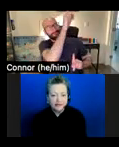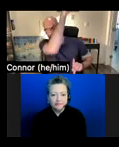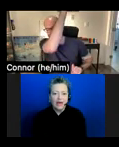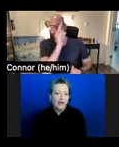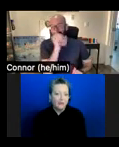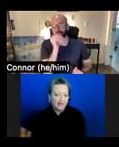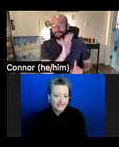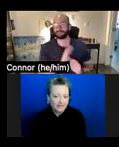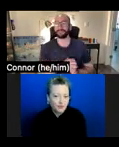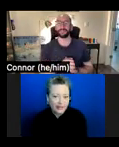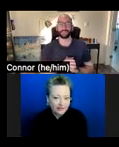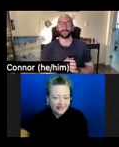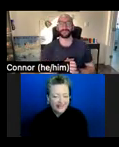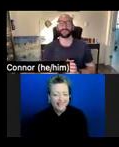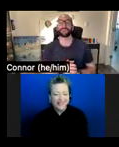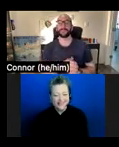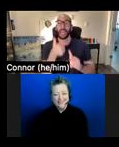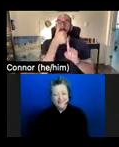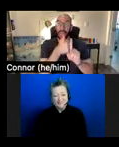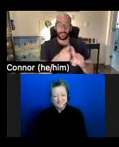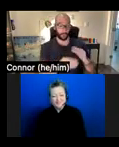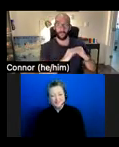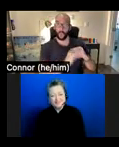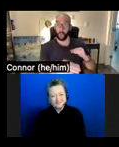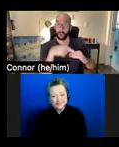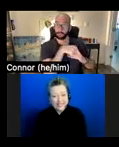building, high rise, if you will,